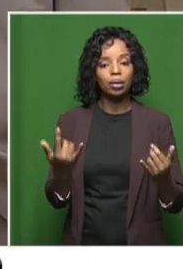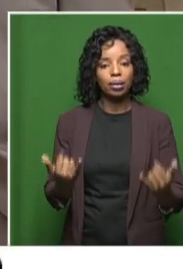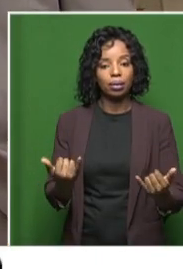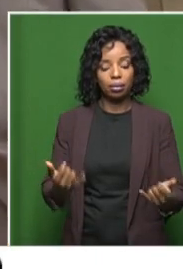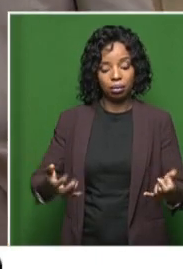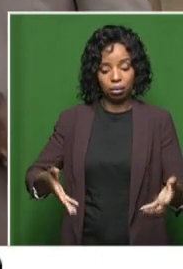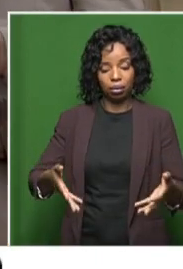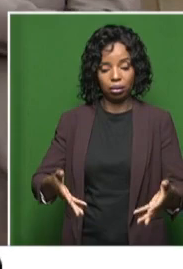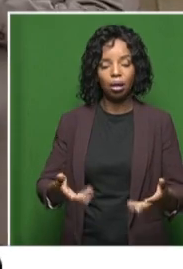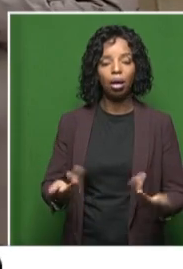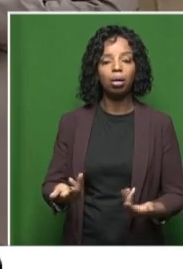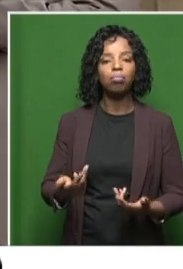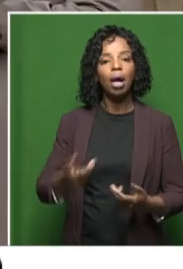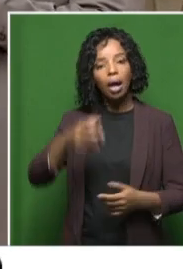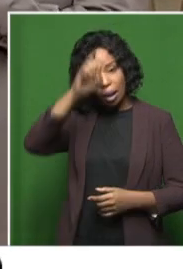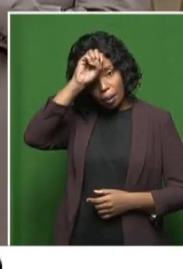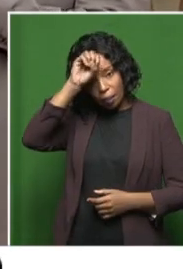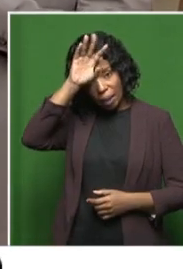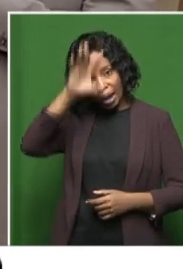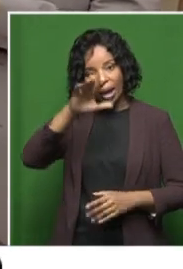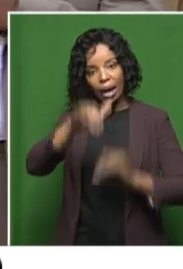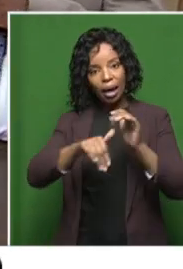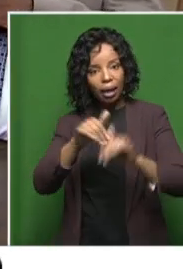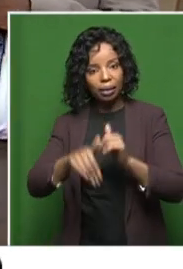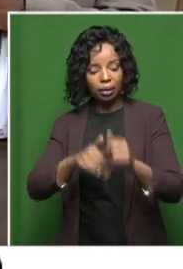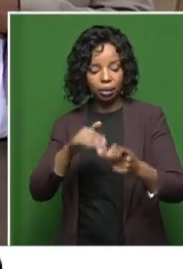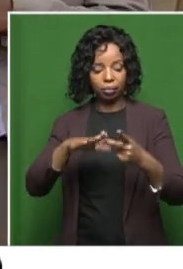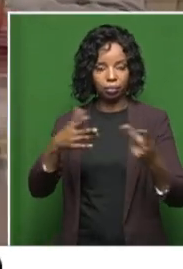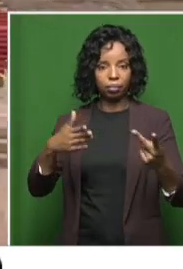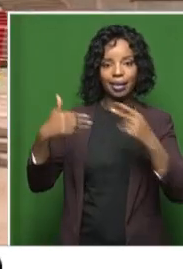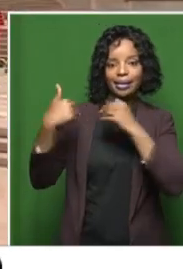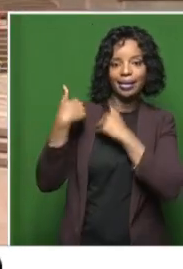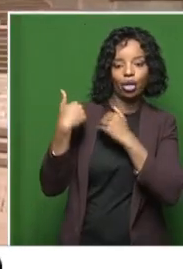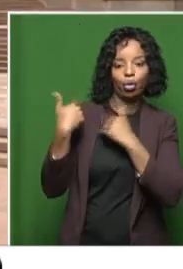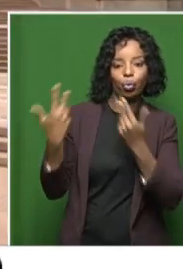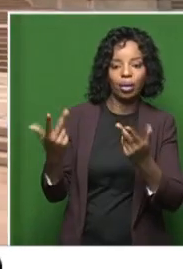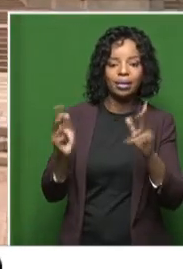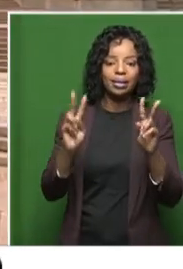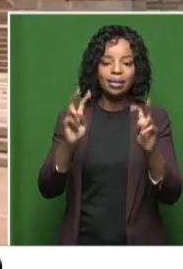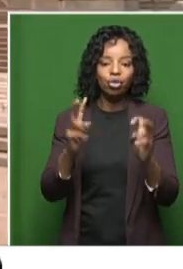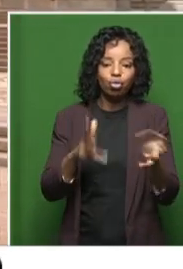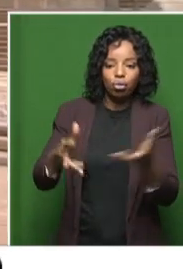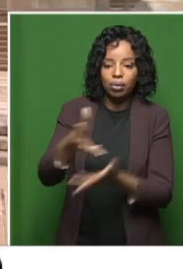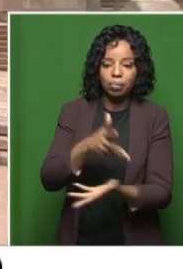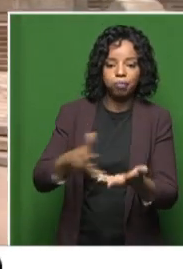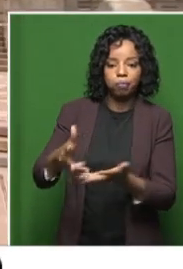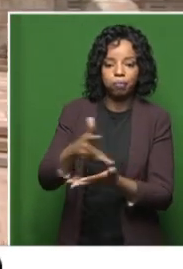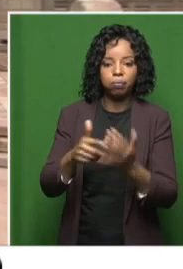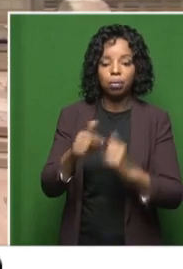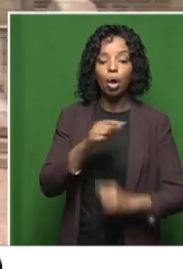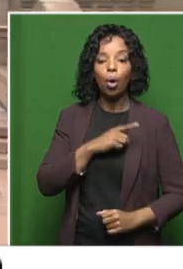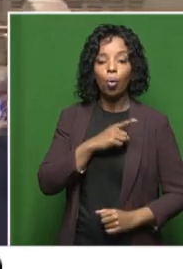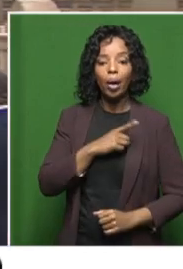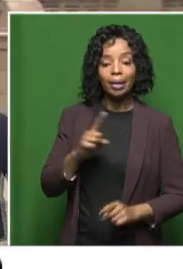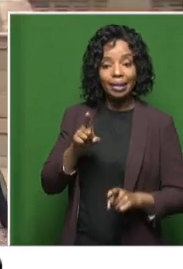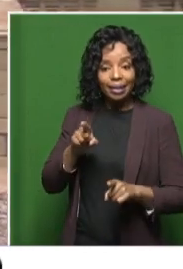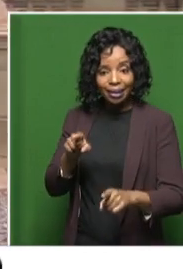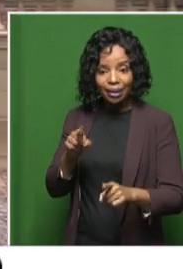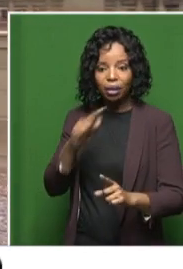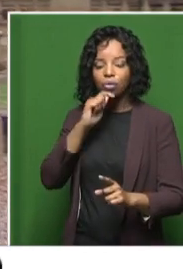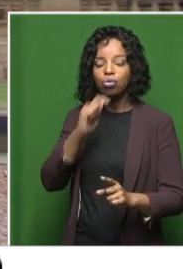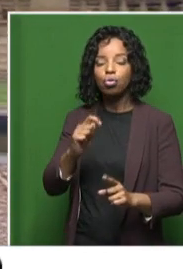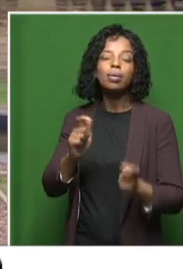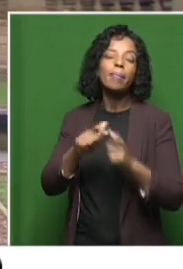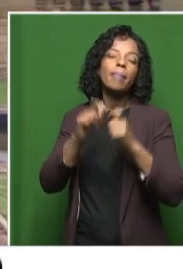around mining, security. This is one of the countries in West Africa where there was an attempted coup. So it was really a